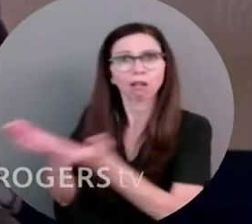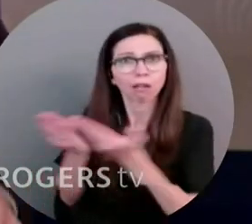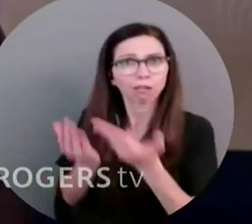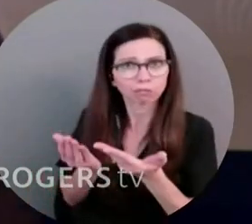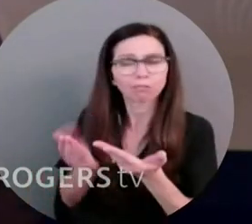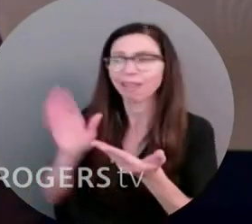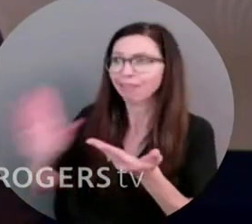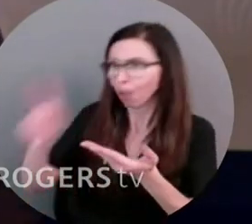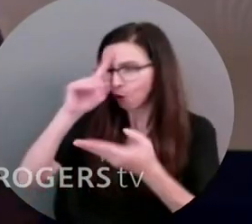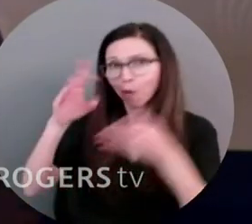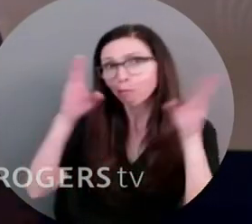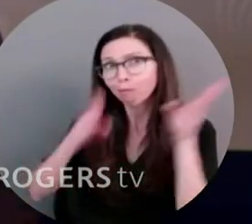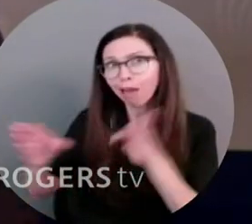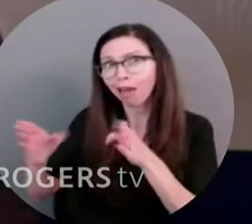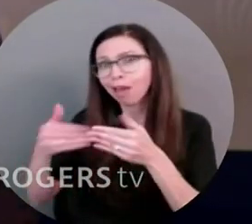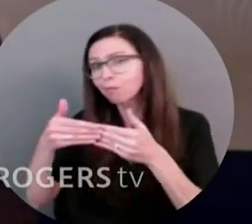do,